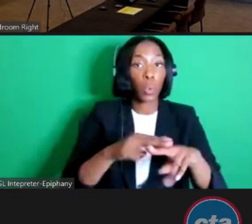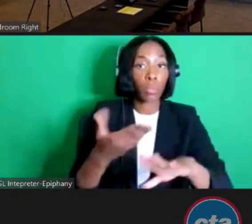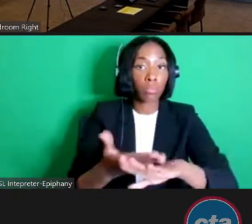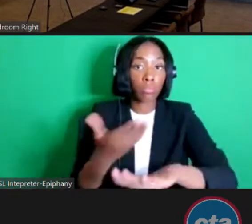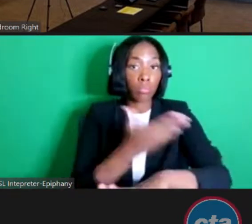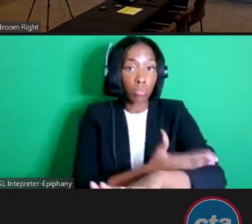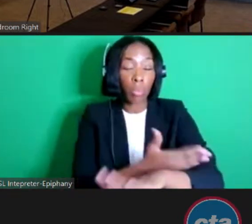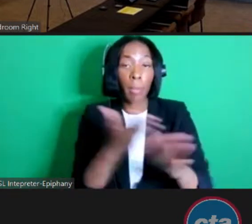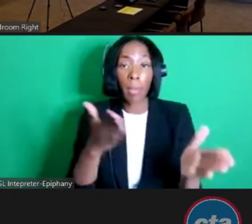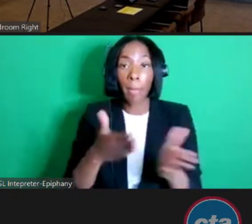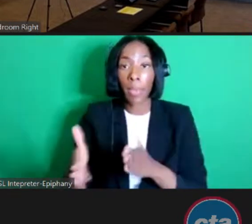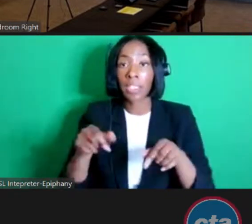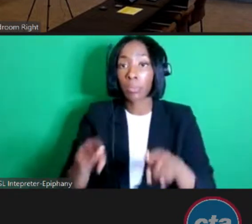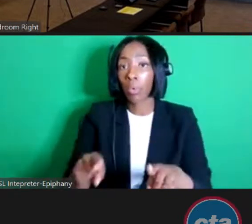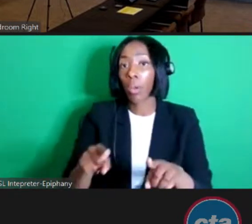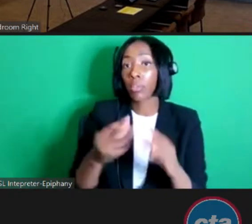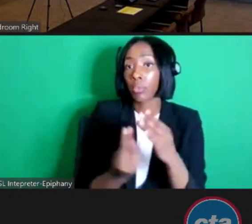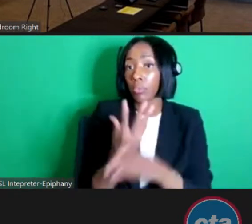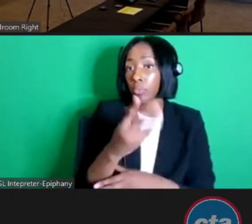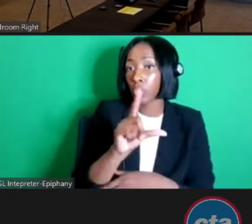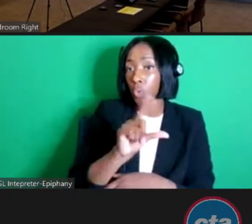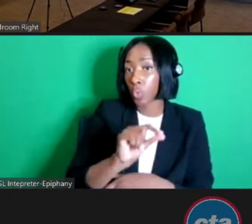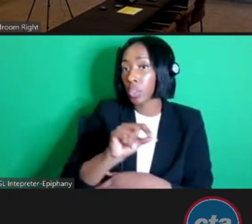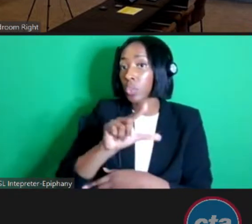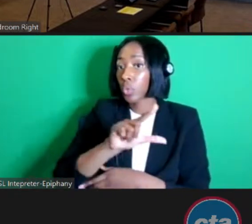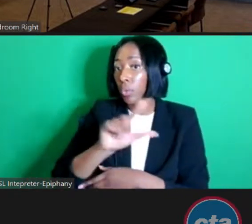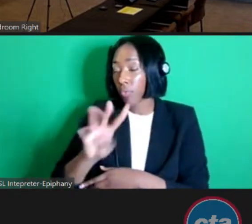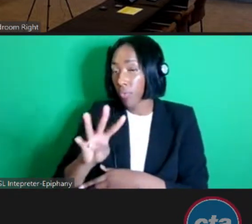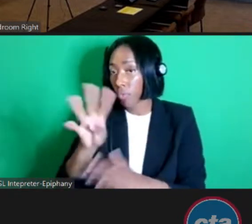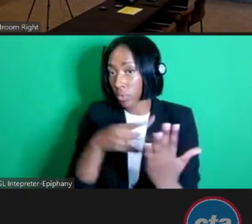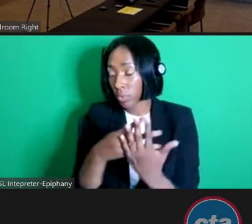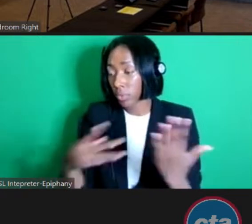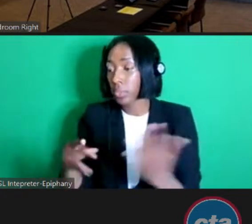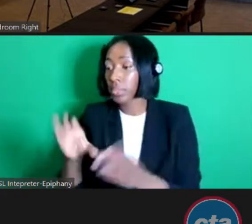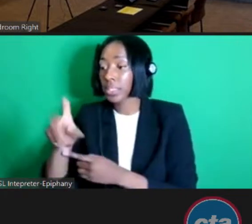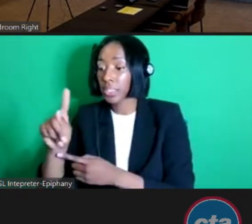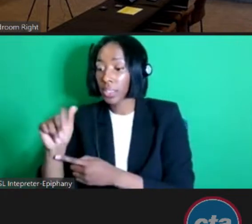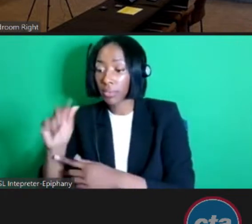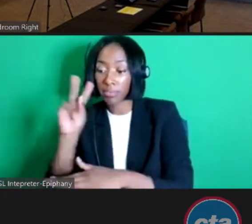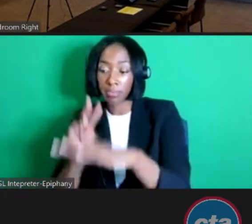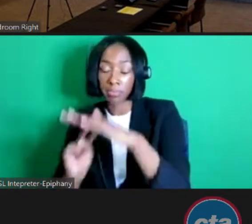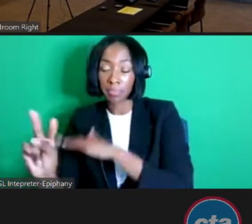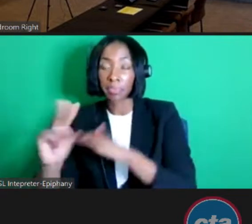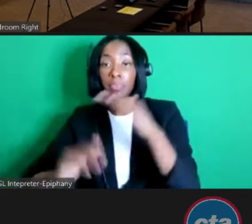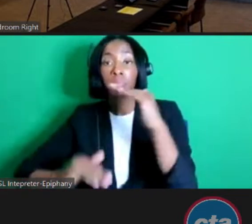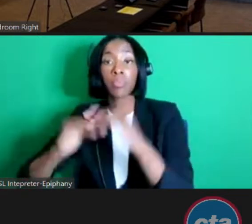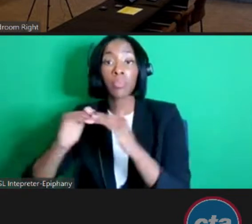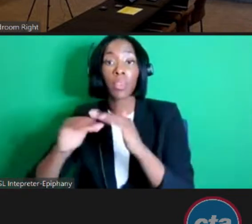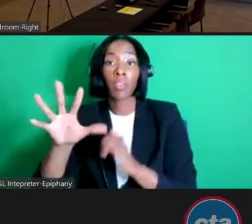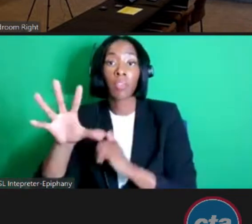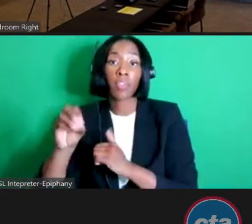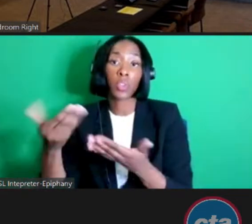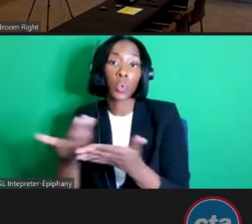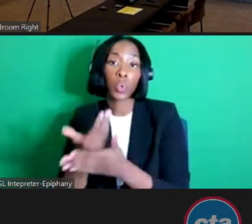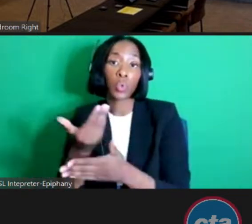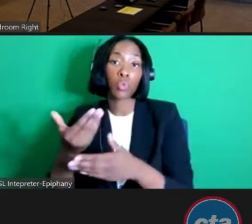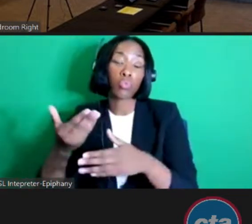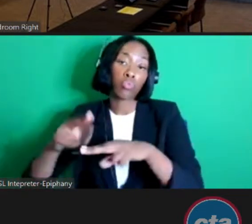as part of the spring 2024 schedule, CTA is anticipating adding to upwards 50 newly trained